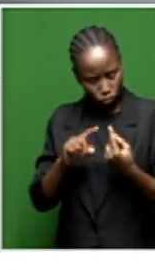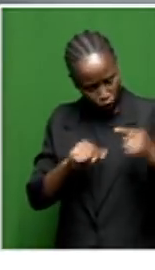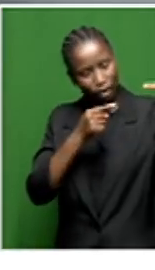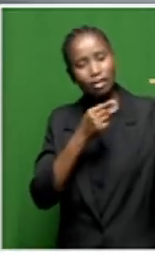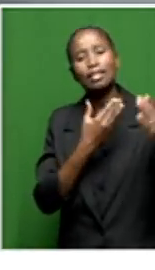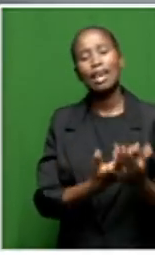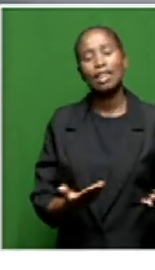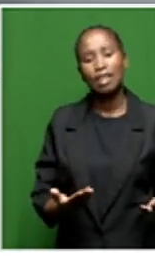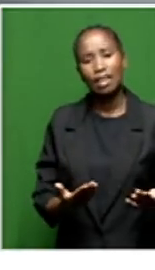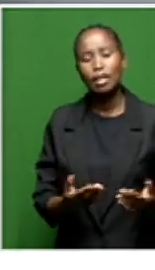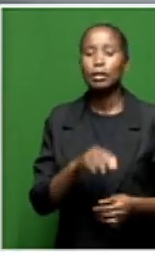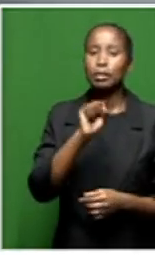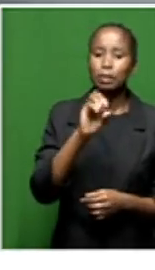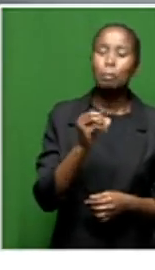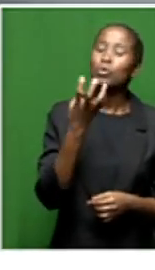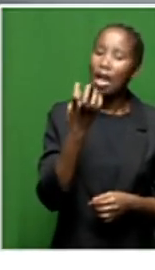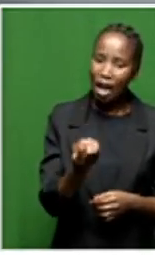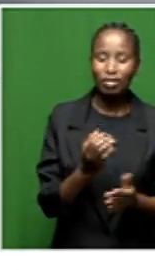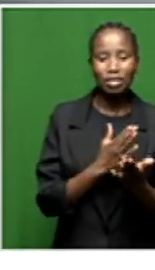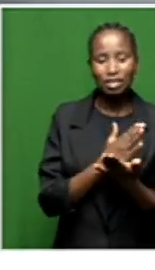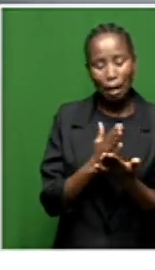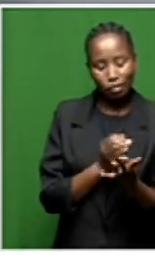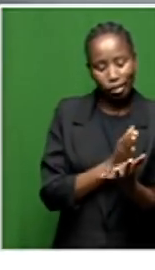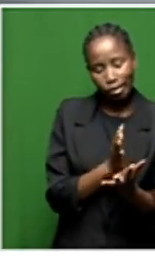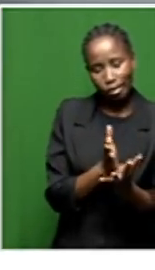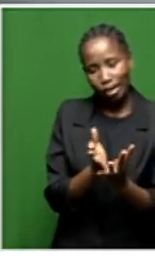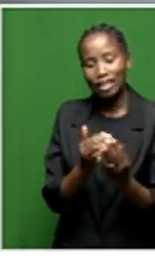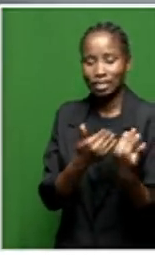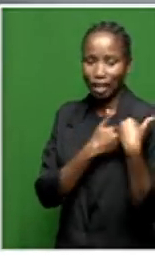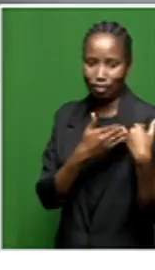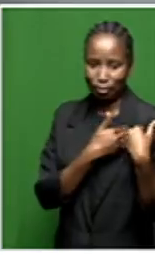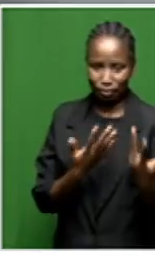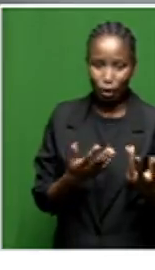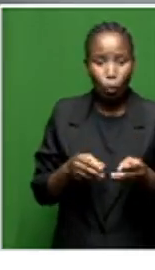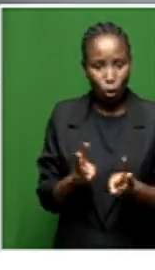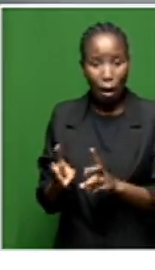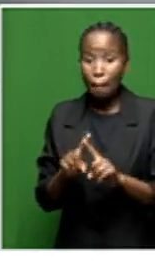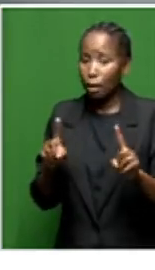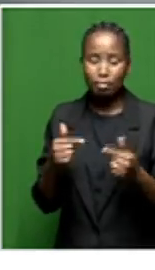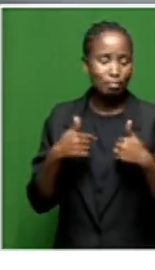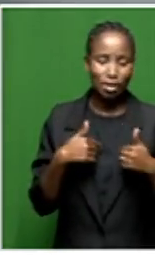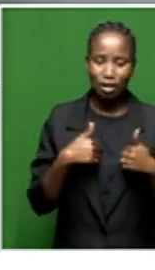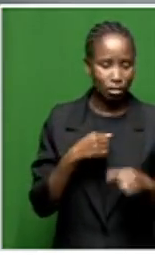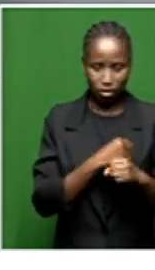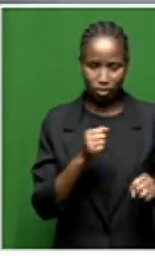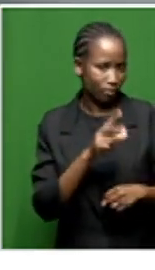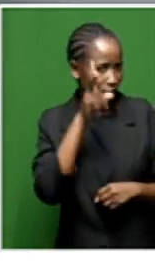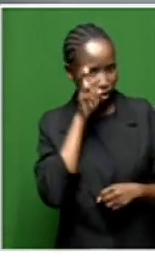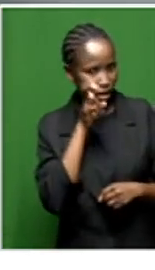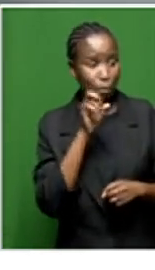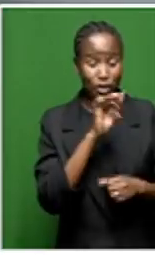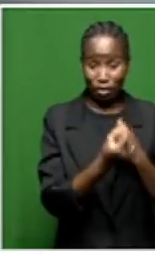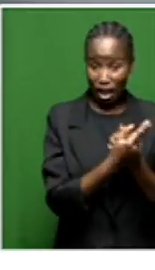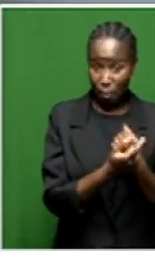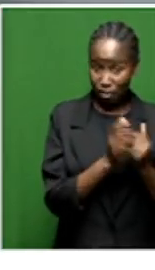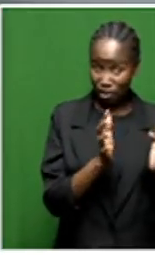challenge that. So there are several safety valves, but I'm not aware of any case where the